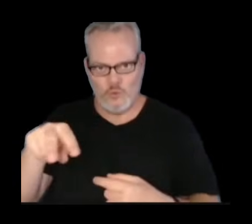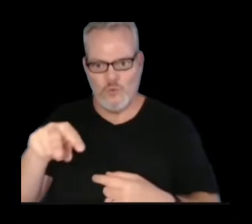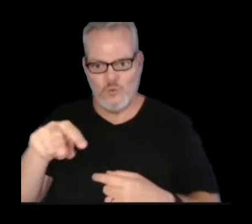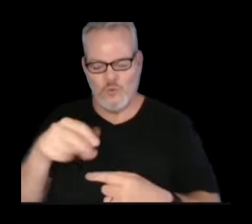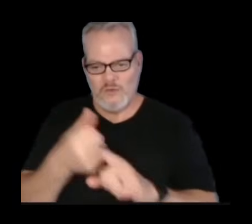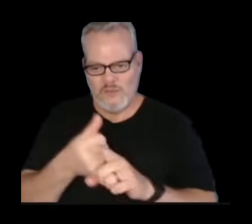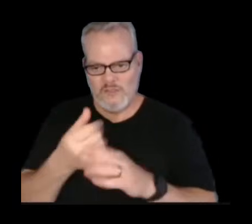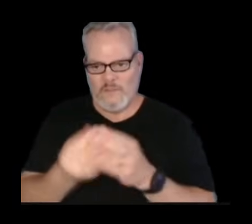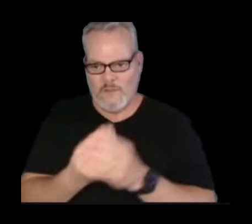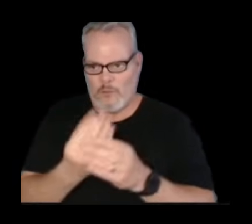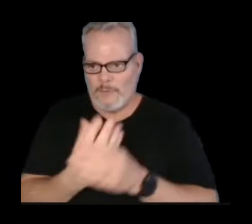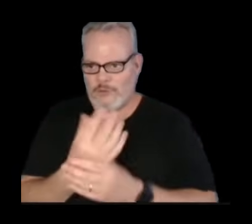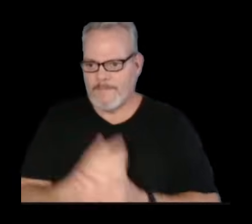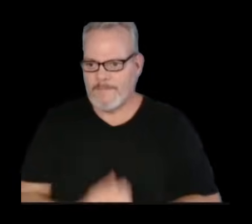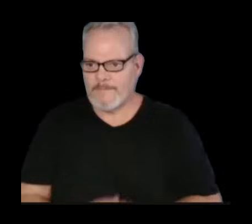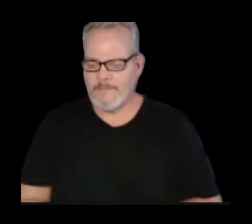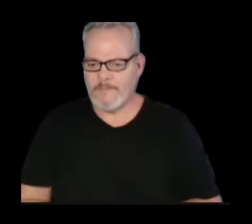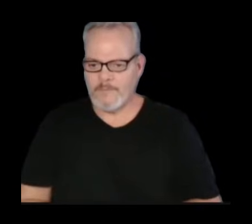plotted here.